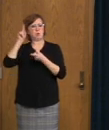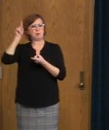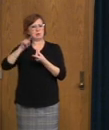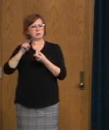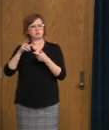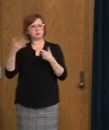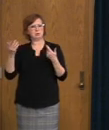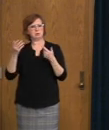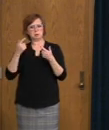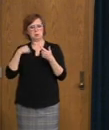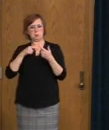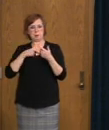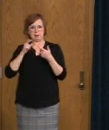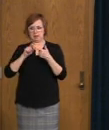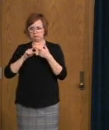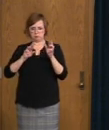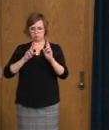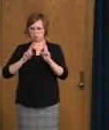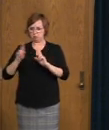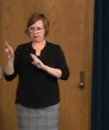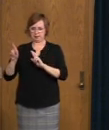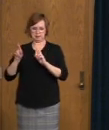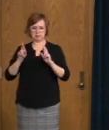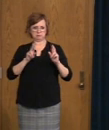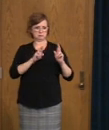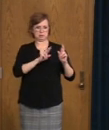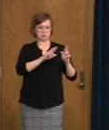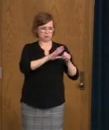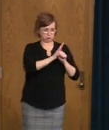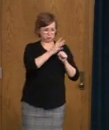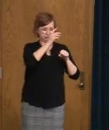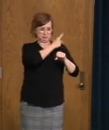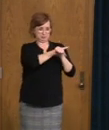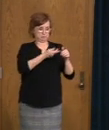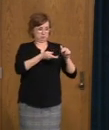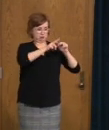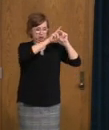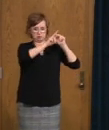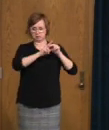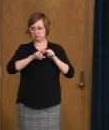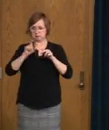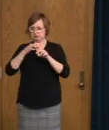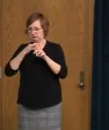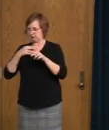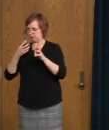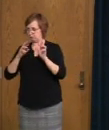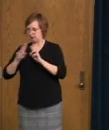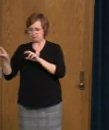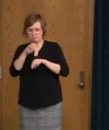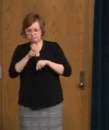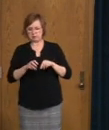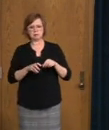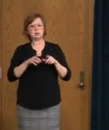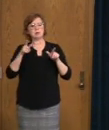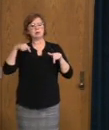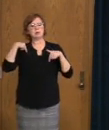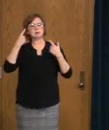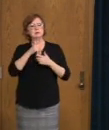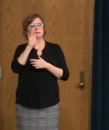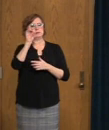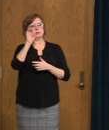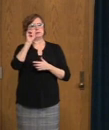need to actually create the capacity that I've been talking about through this presentation. So since the December 3rd announcement,